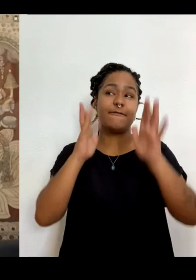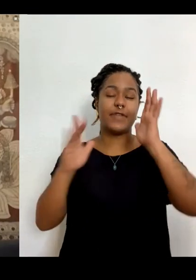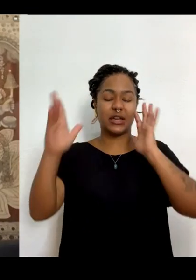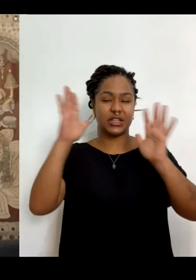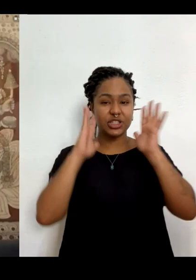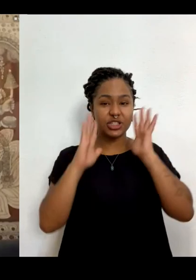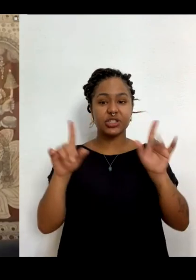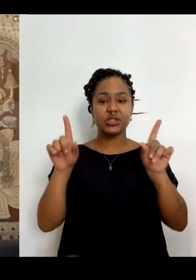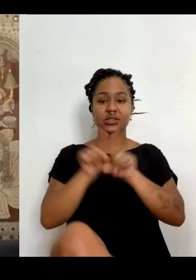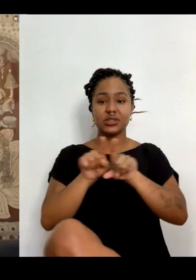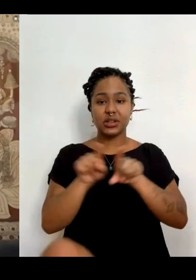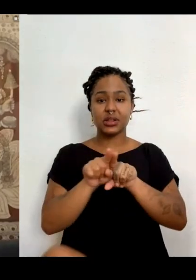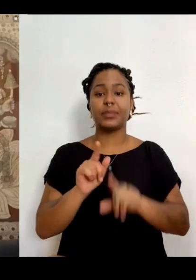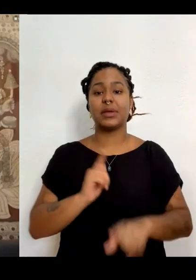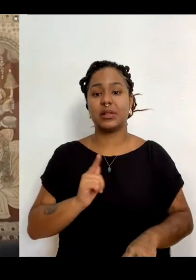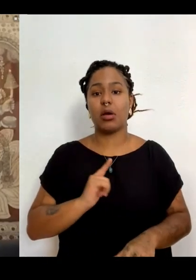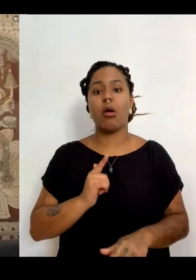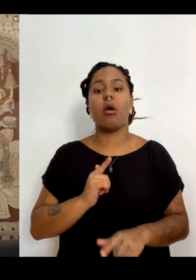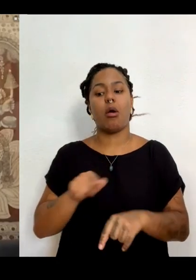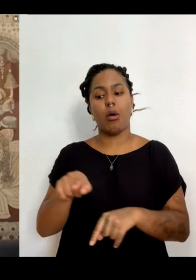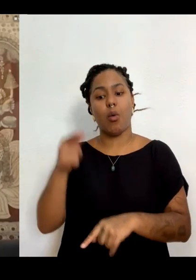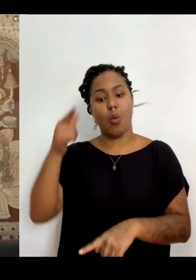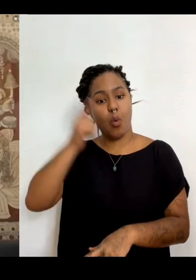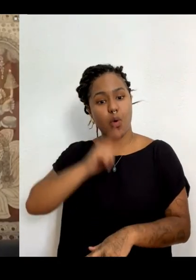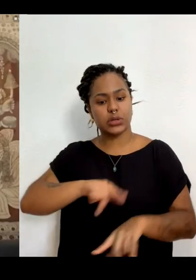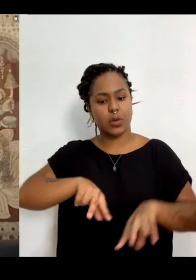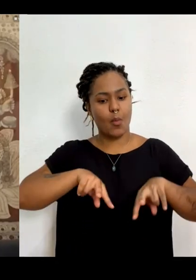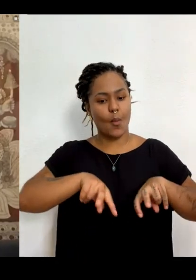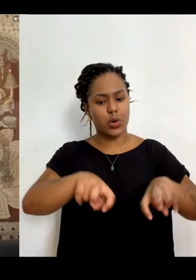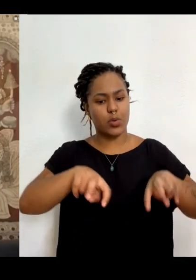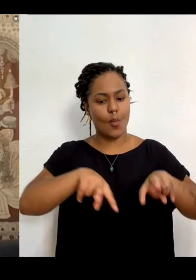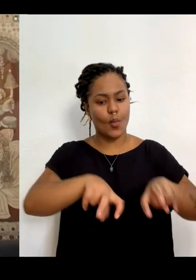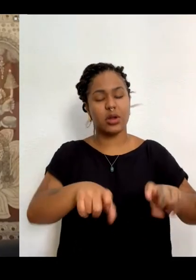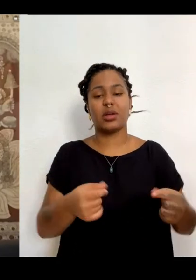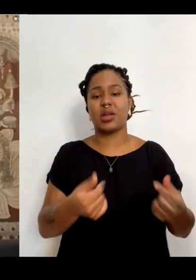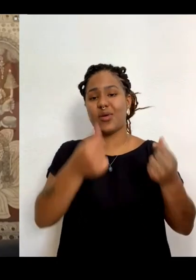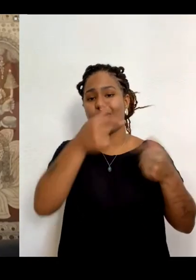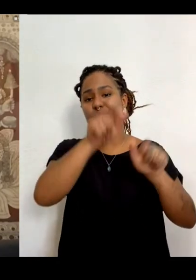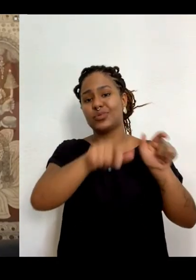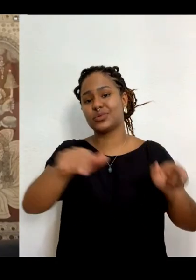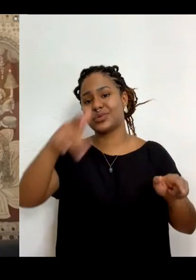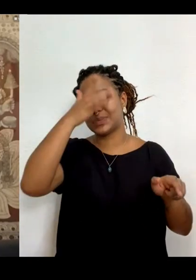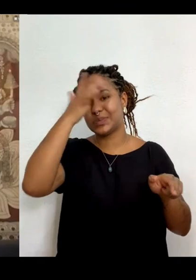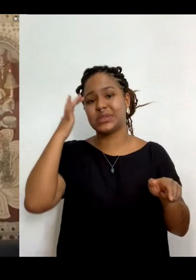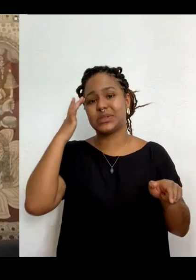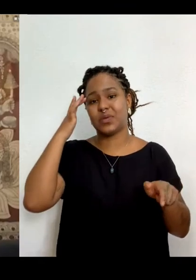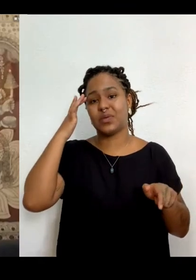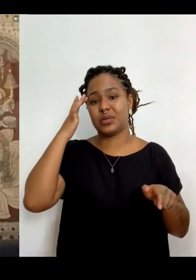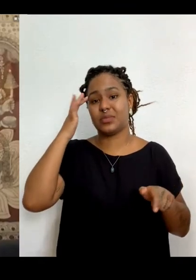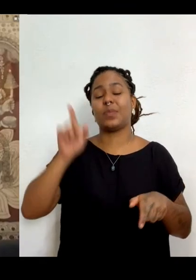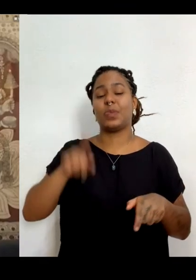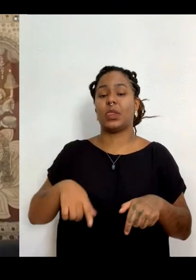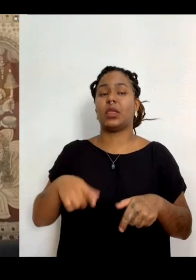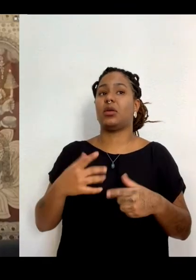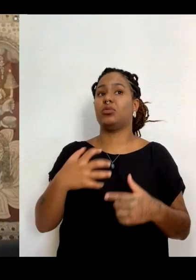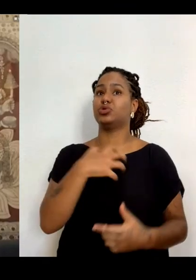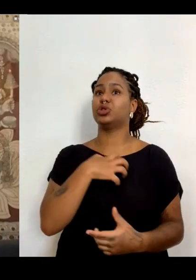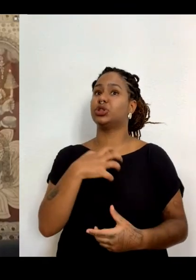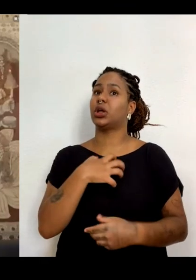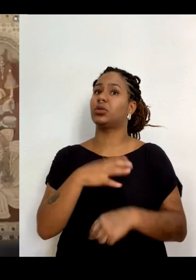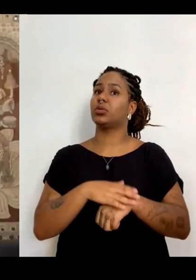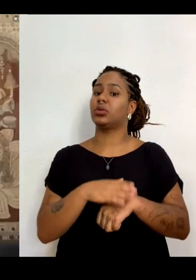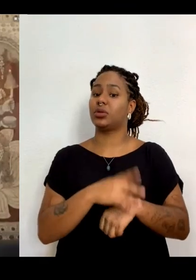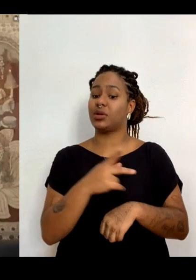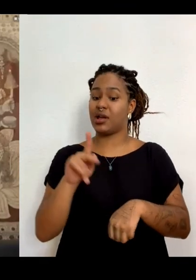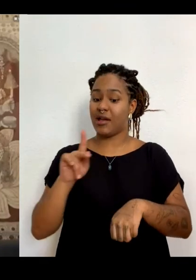people and it always begins you know they get the wedge through which they get in is debt if a